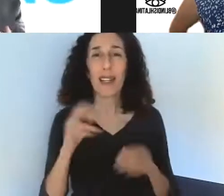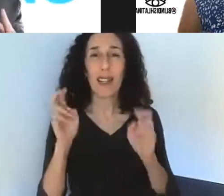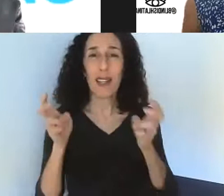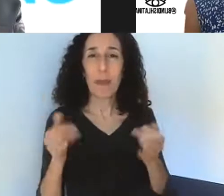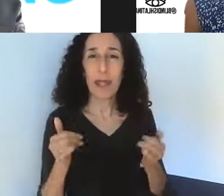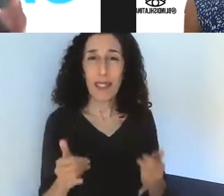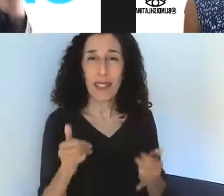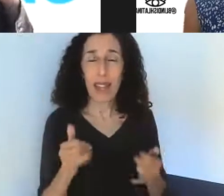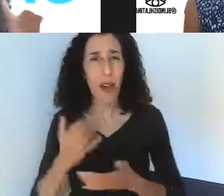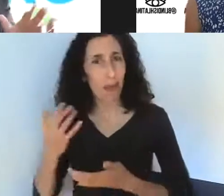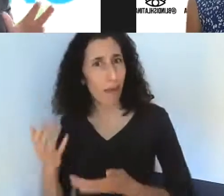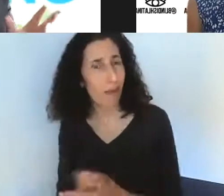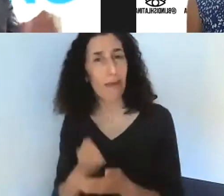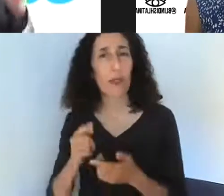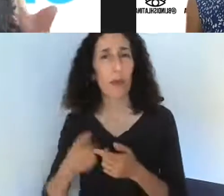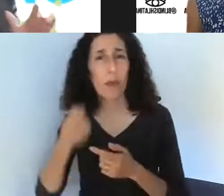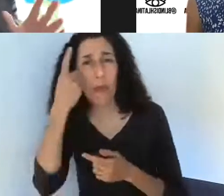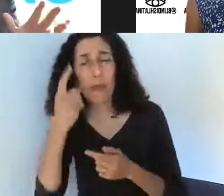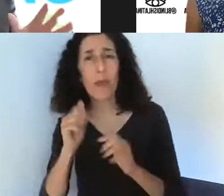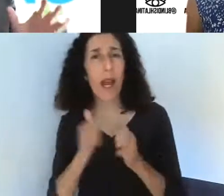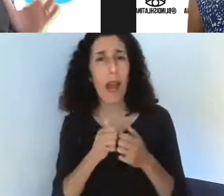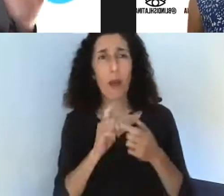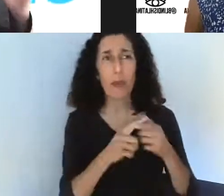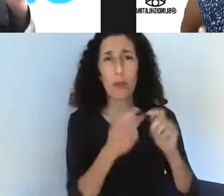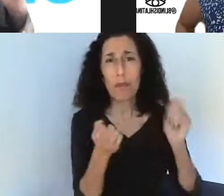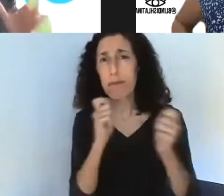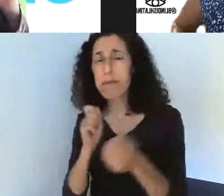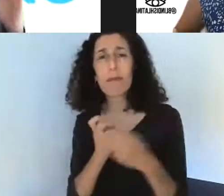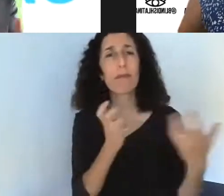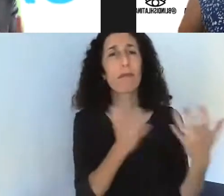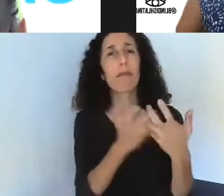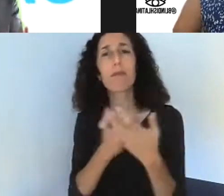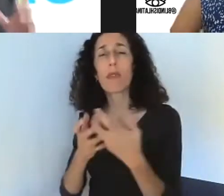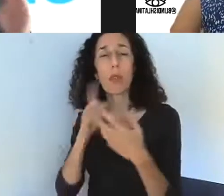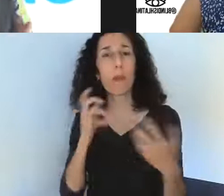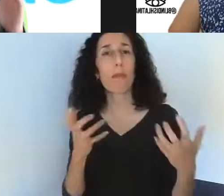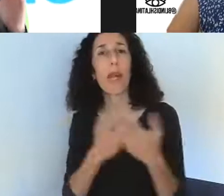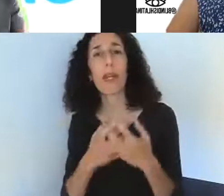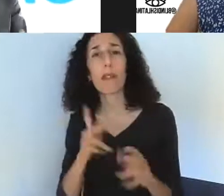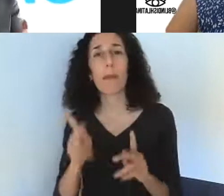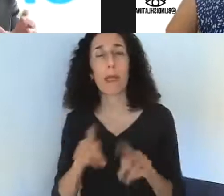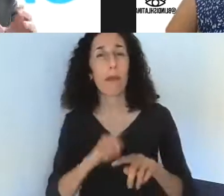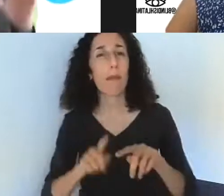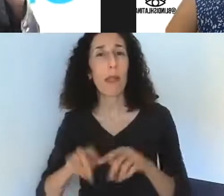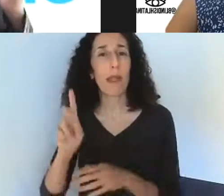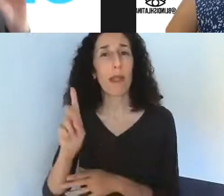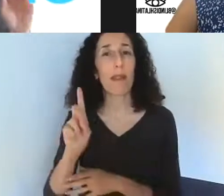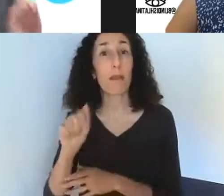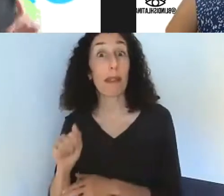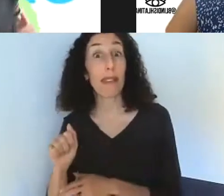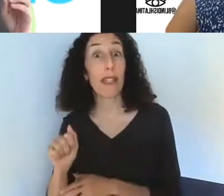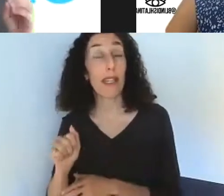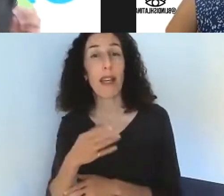this conversation at CUNY, no less. Like, this is how far we have come in the